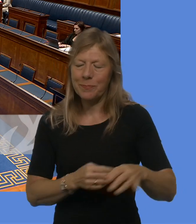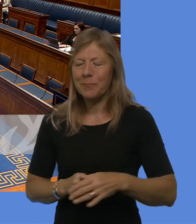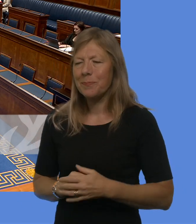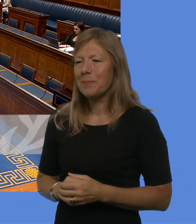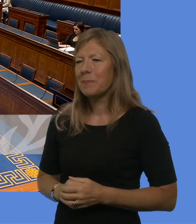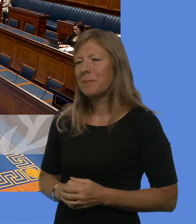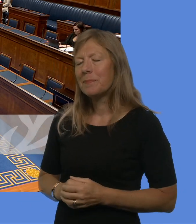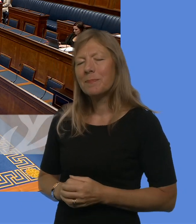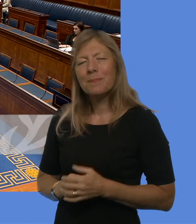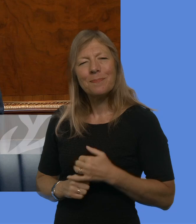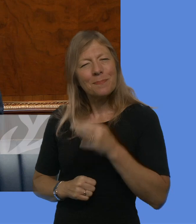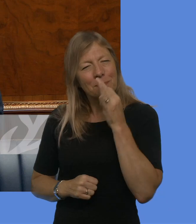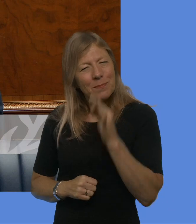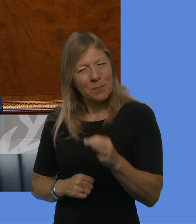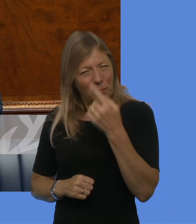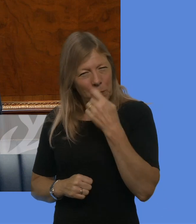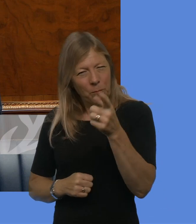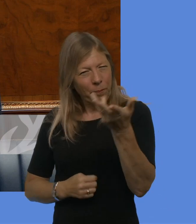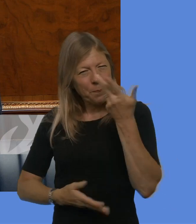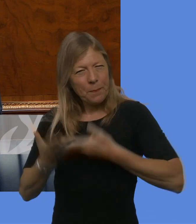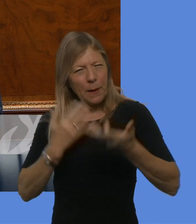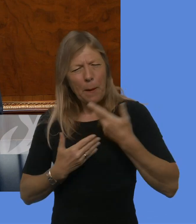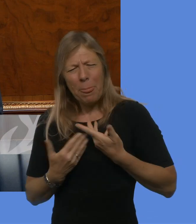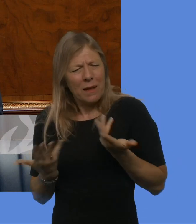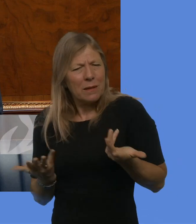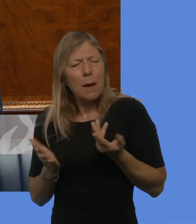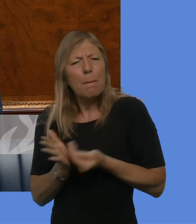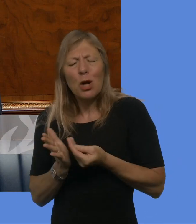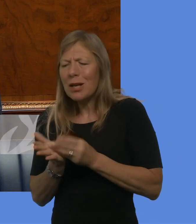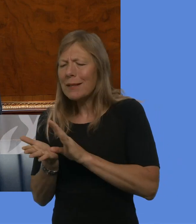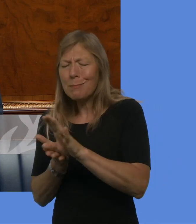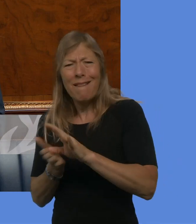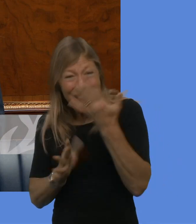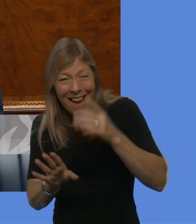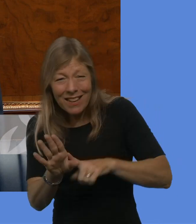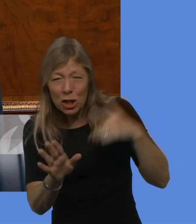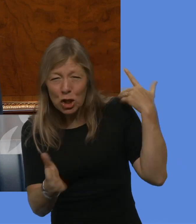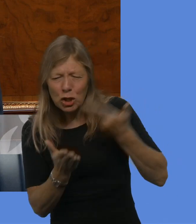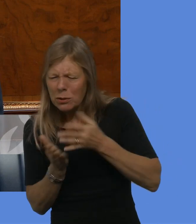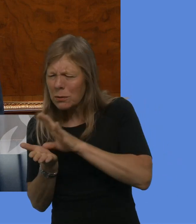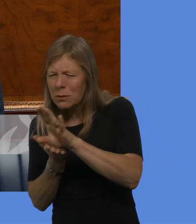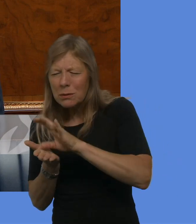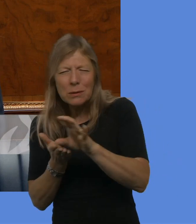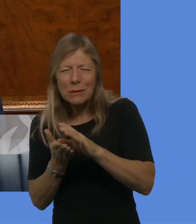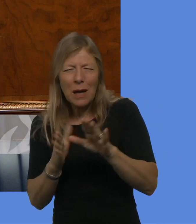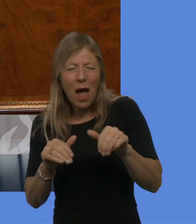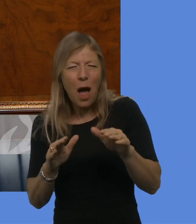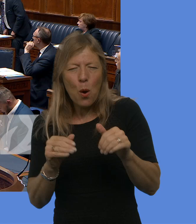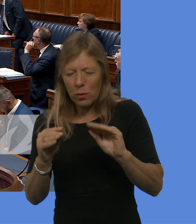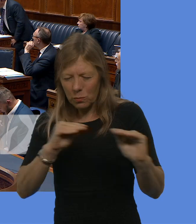integrated schools over the past 5 years and how this compares with the percentage of children who attend integrated